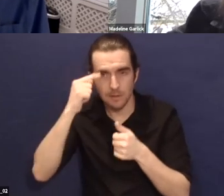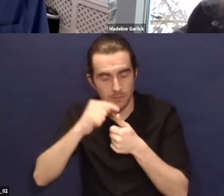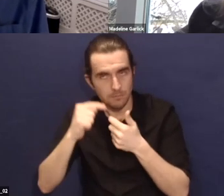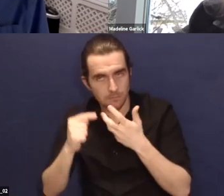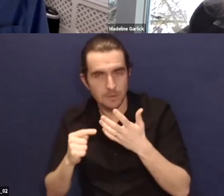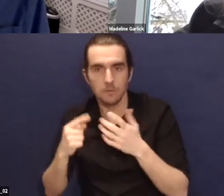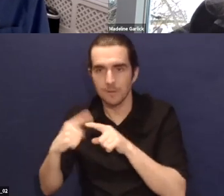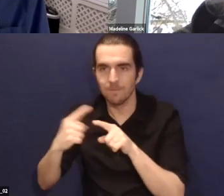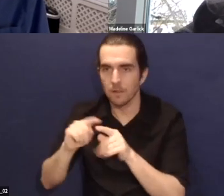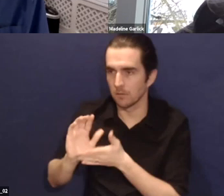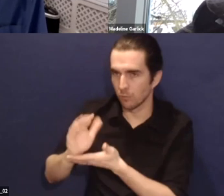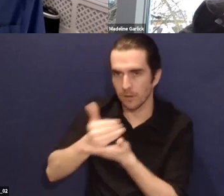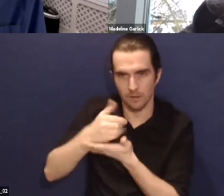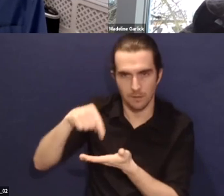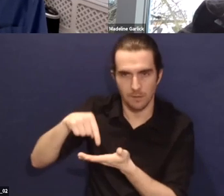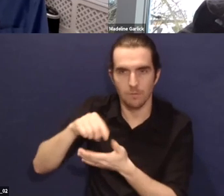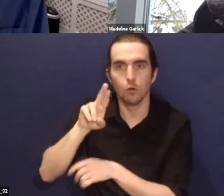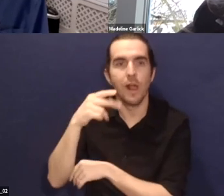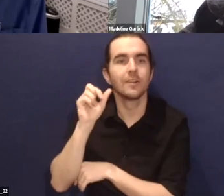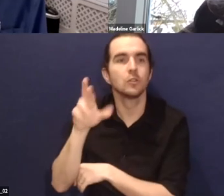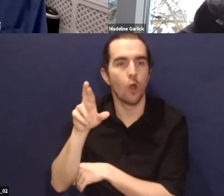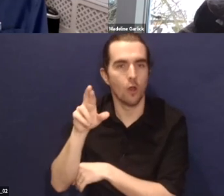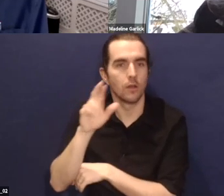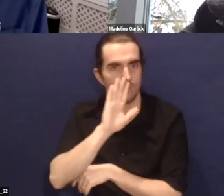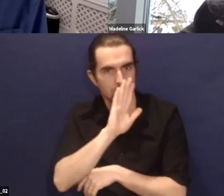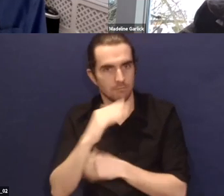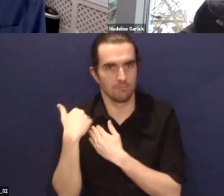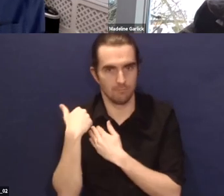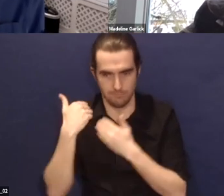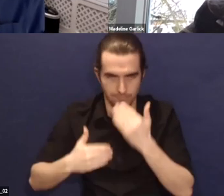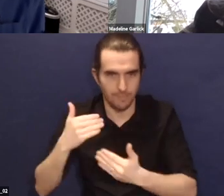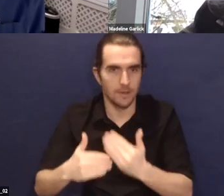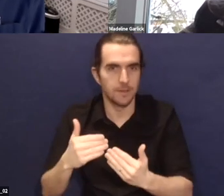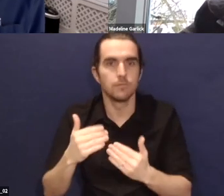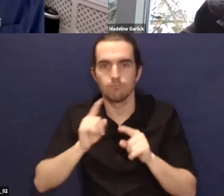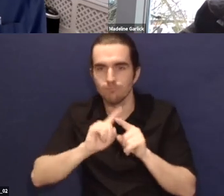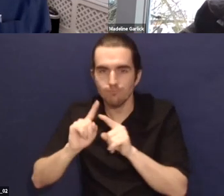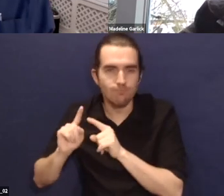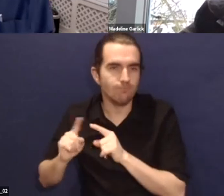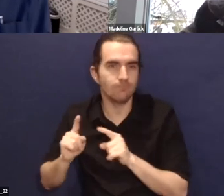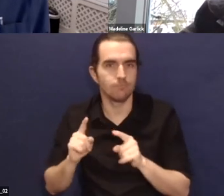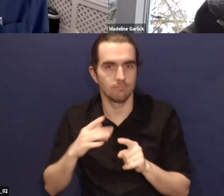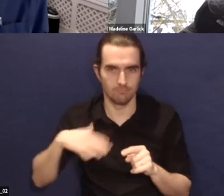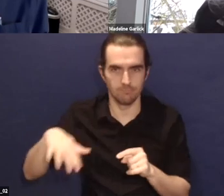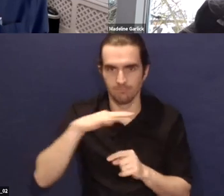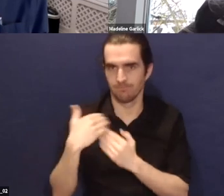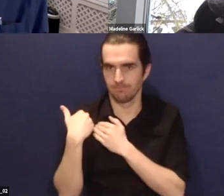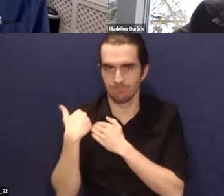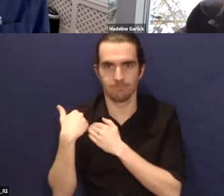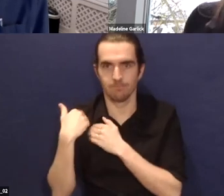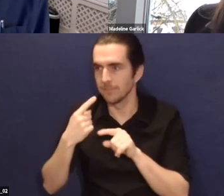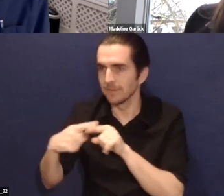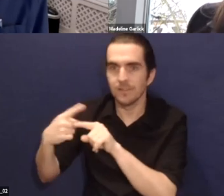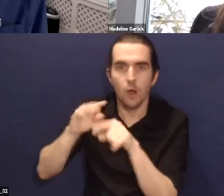wider roles that have been given to it by states that now include issues of climate change